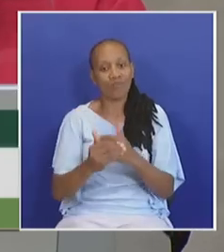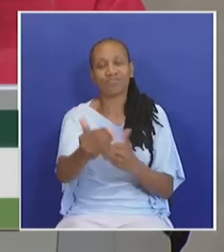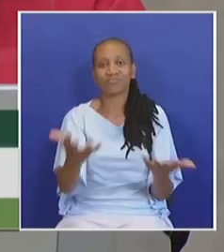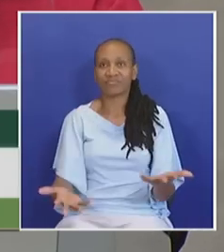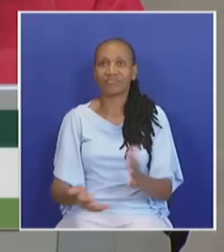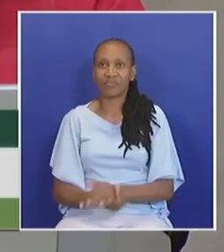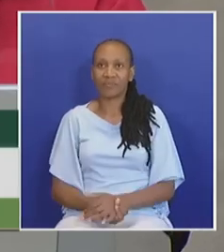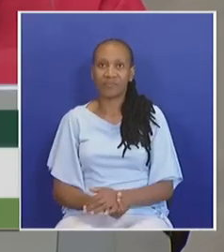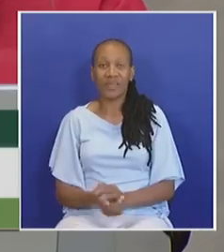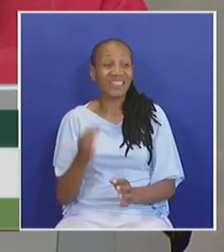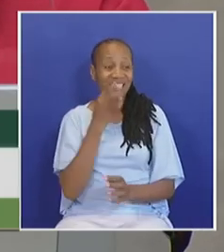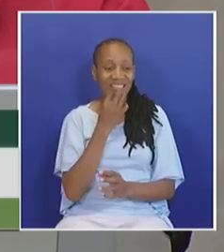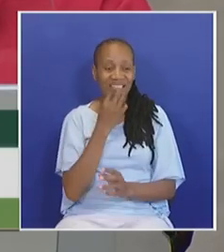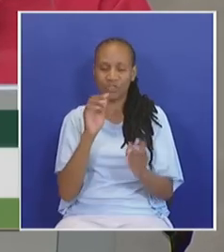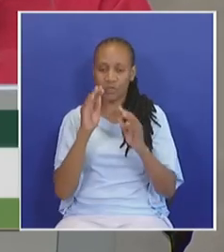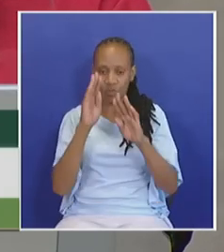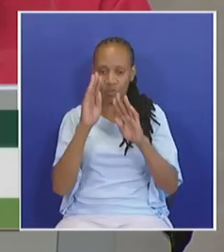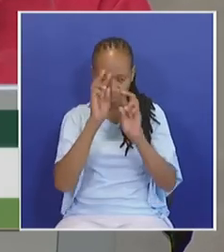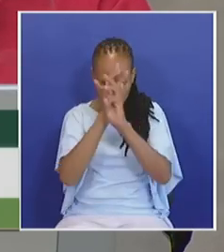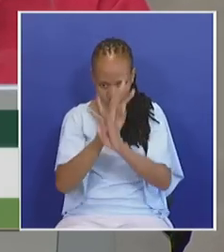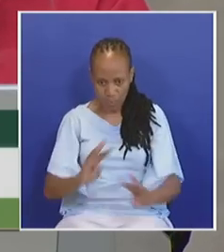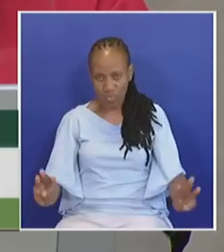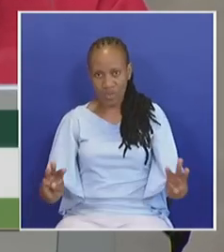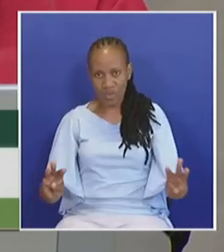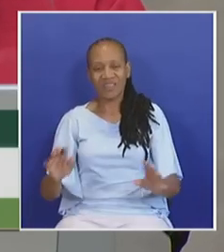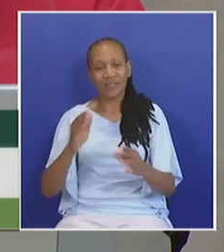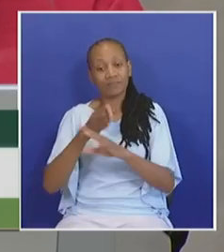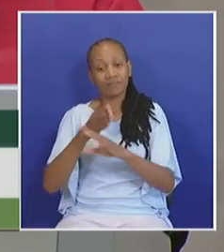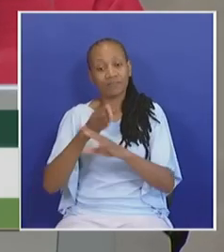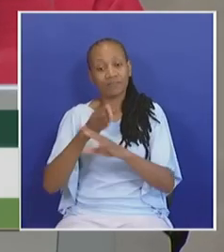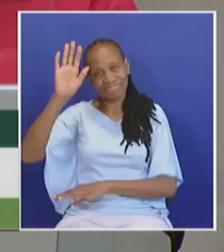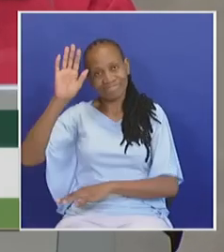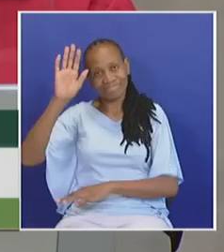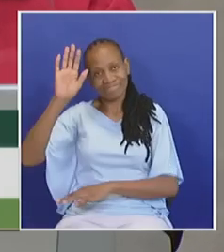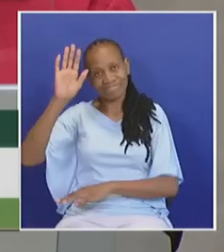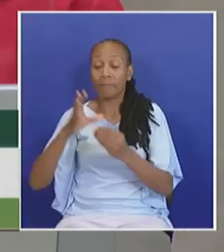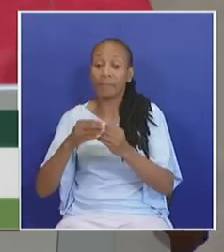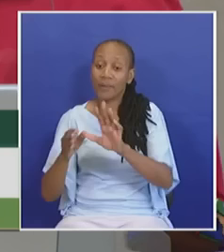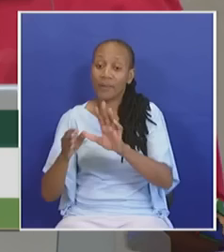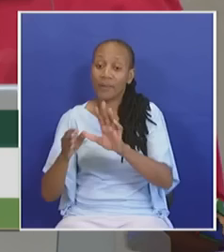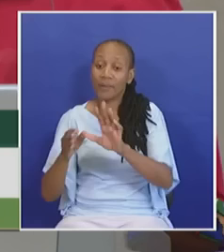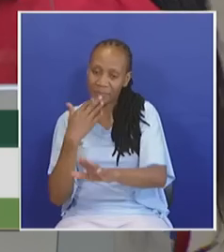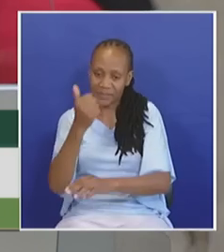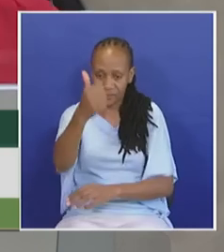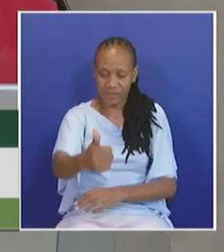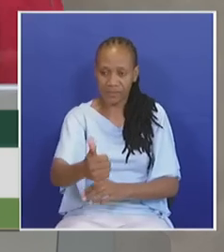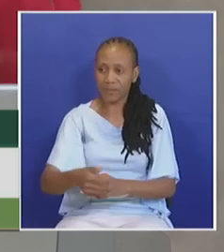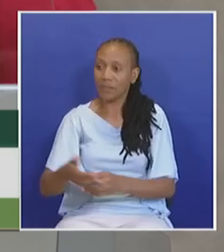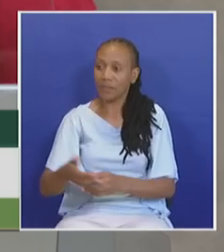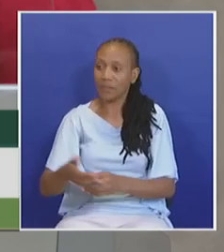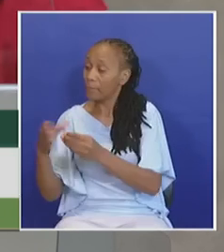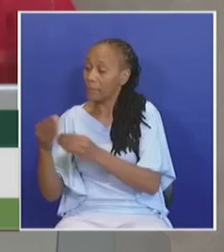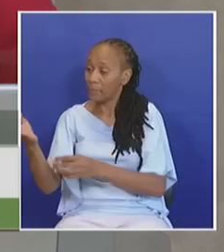prioritize reconciliation and not justice is what has led our nation to be where it is now. Please take your seat. Honorable